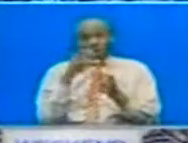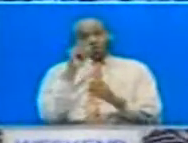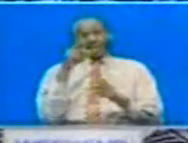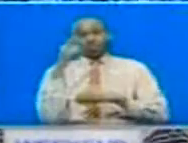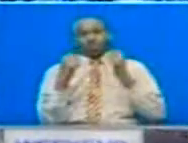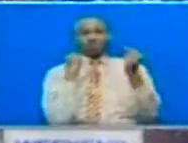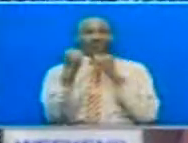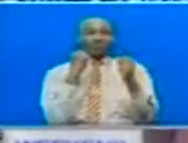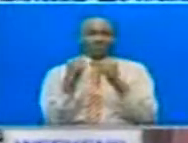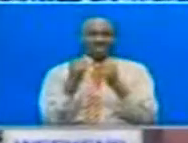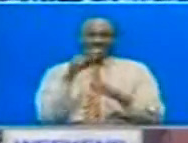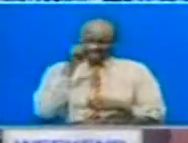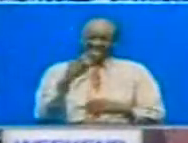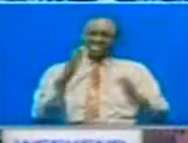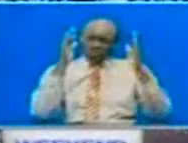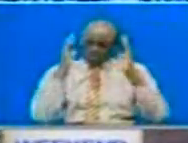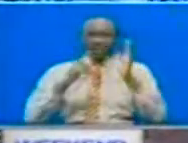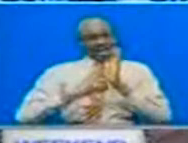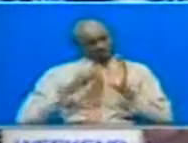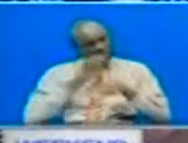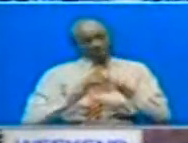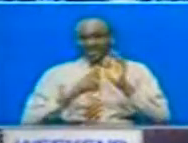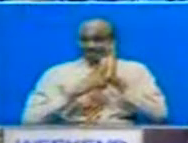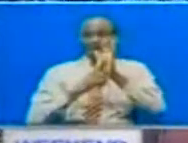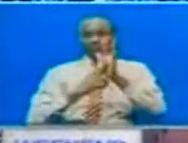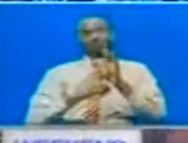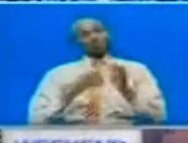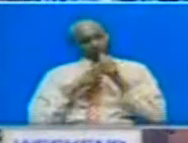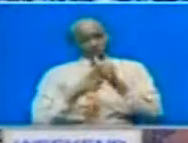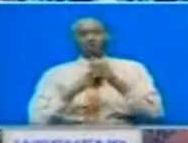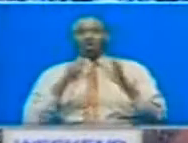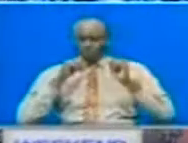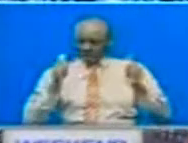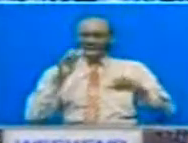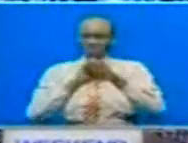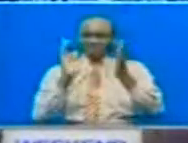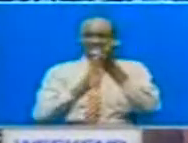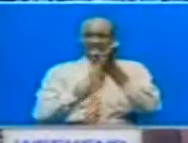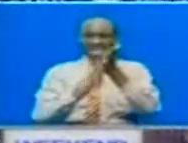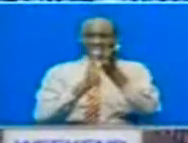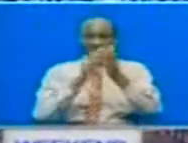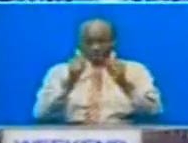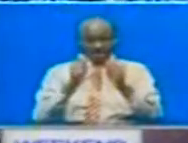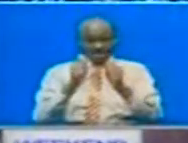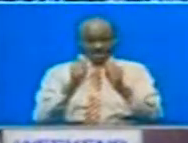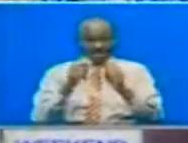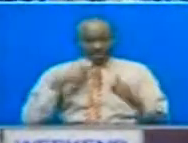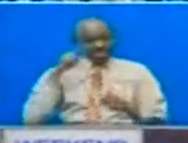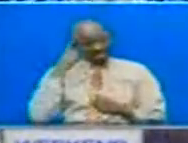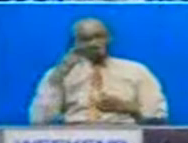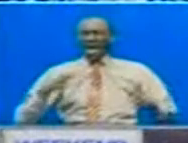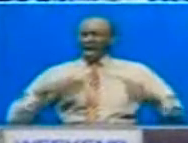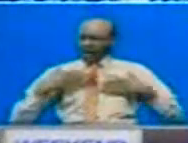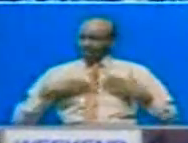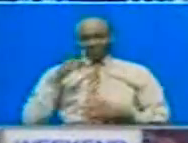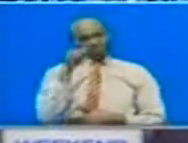your fists. That's a great example to set as leaders. Well done, well done, well done. In fact, we are so happy